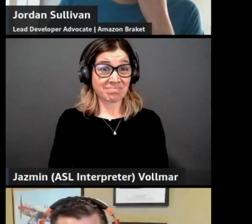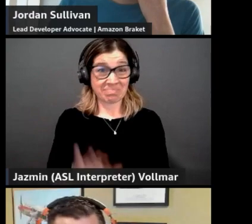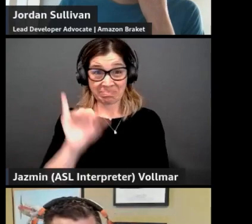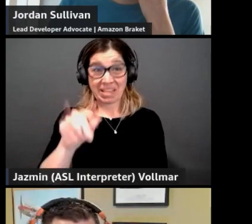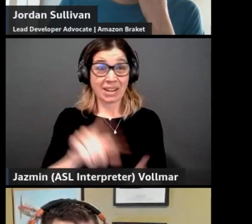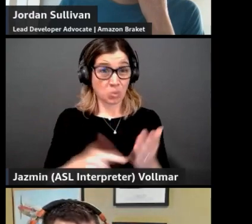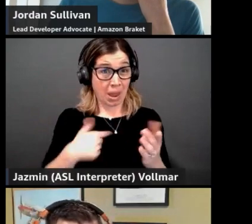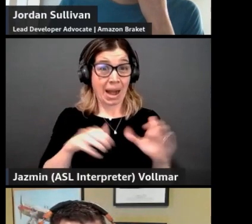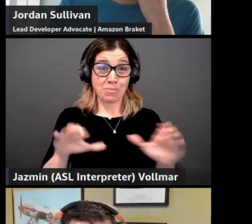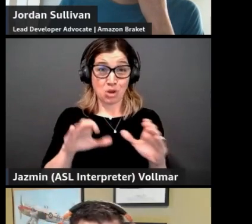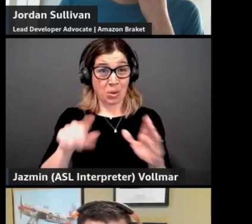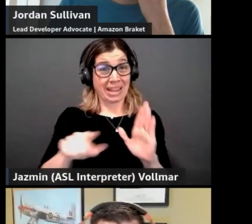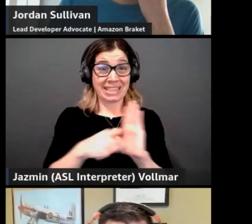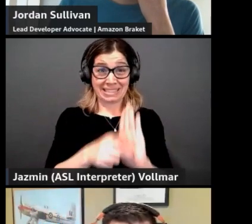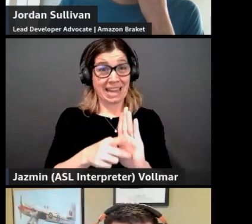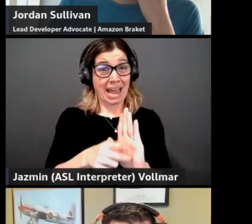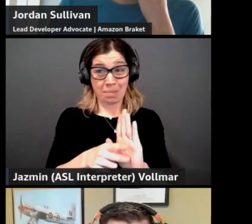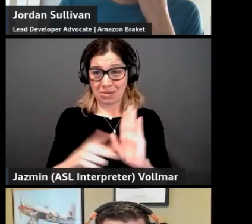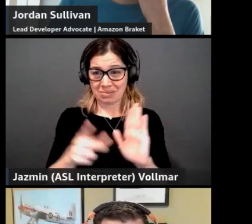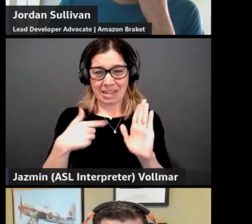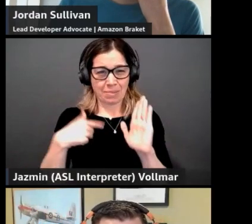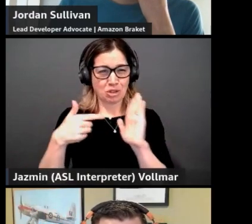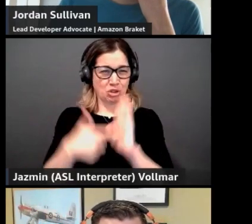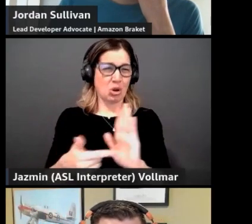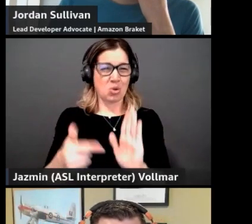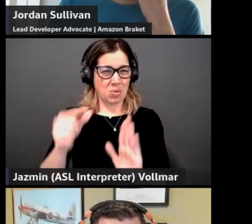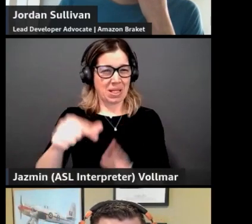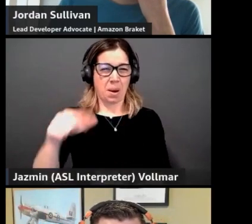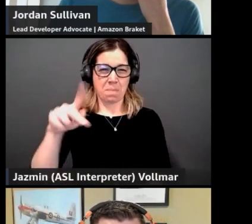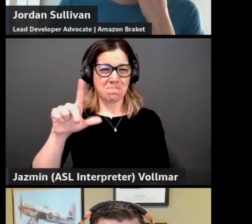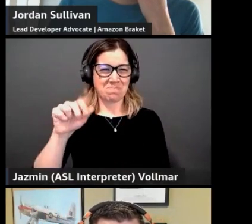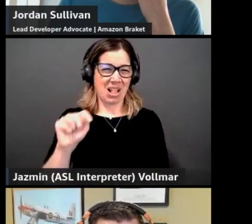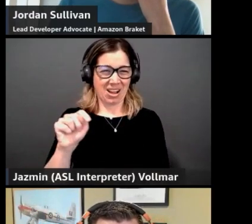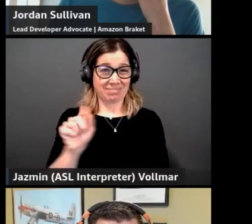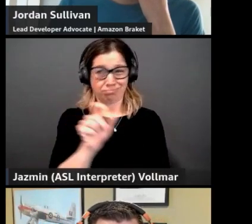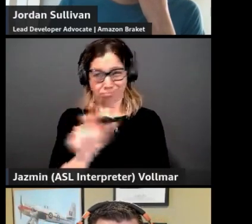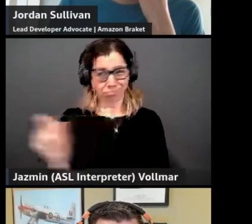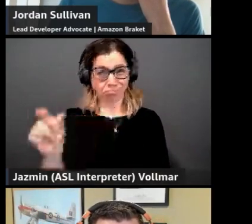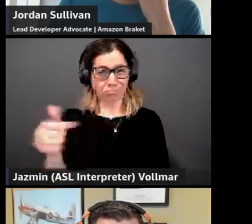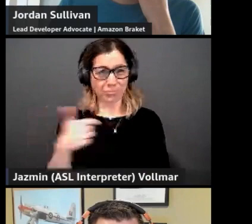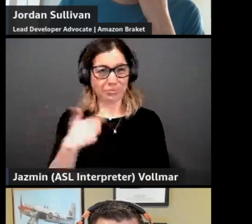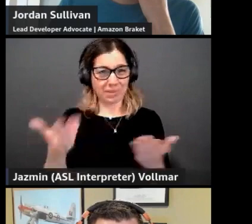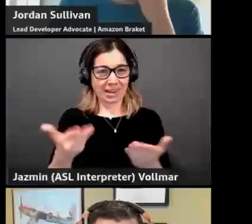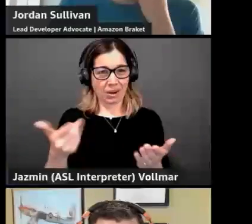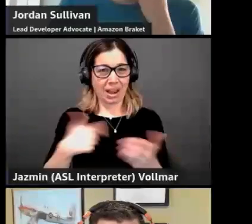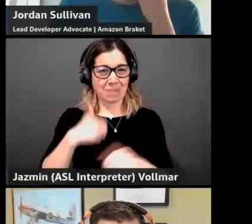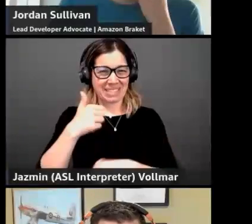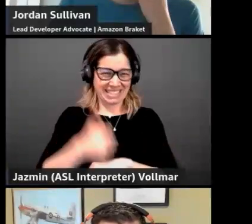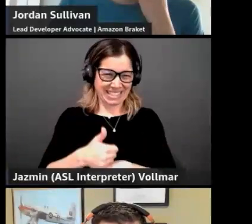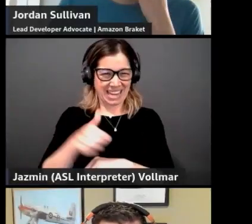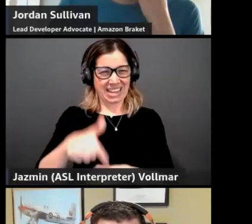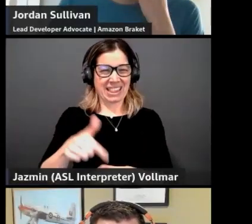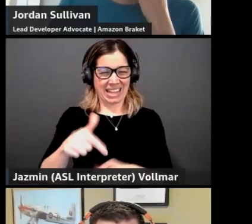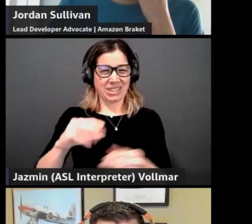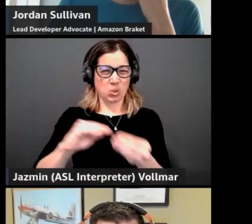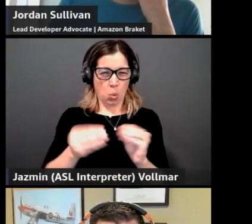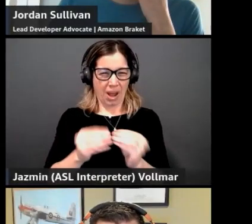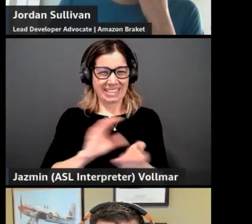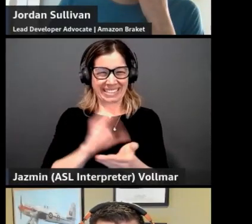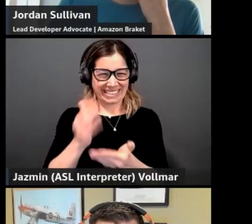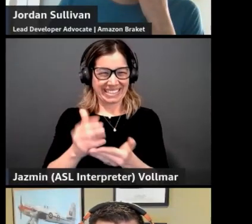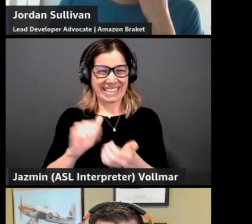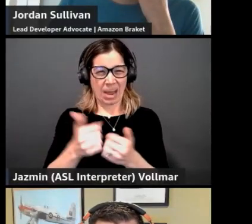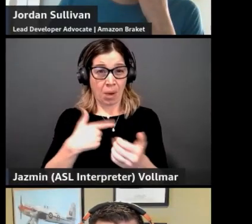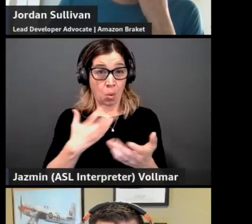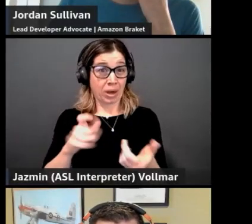this demo. Let me show you a little plot. So what I'm doing here is I'm just setting these quantities the way I want to change them.